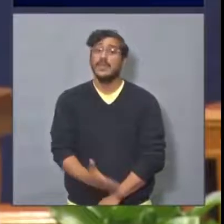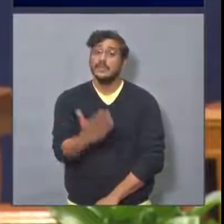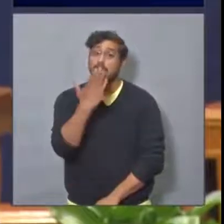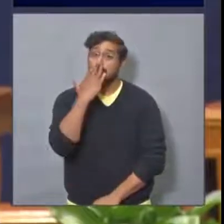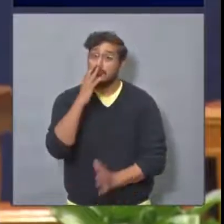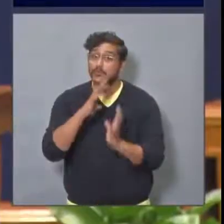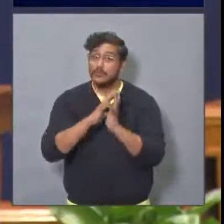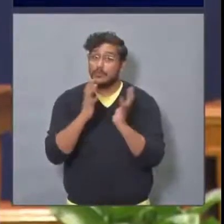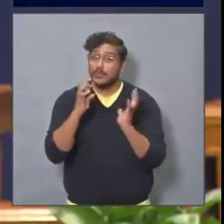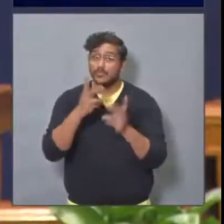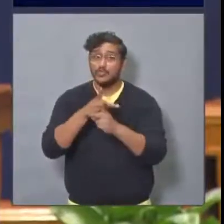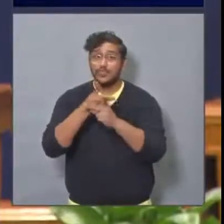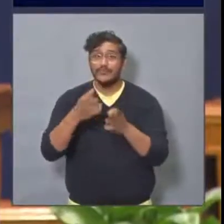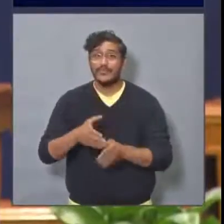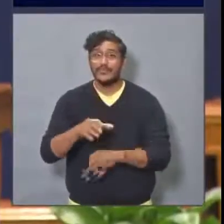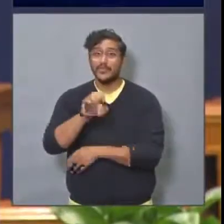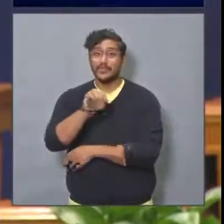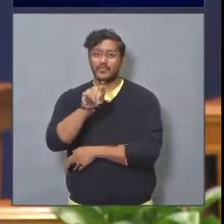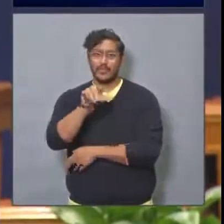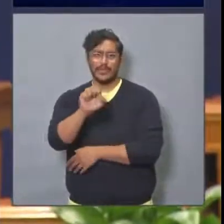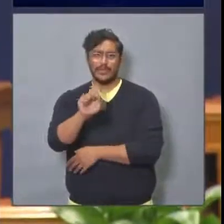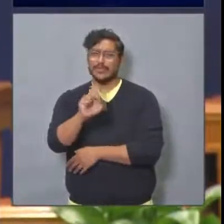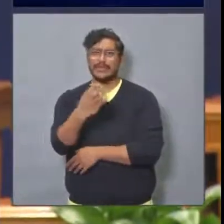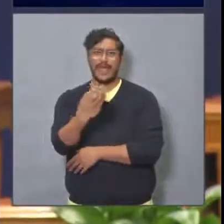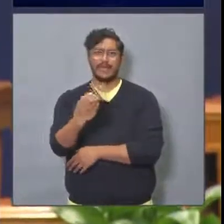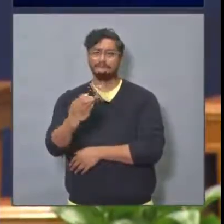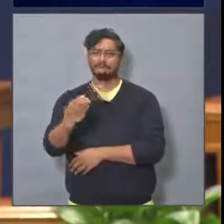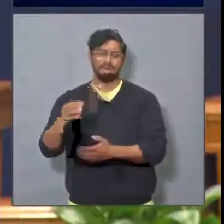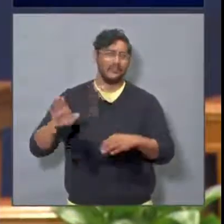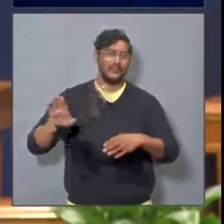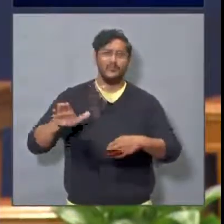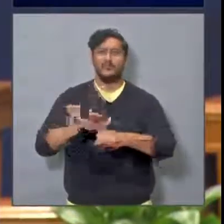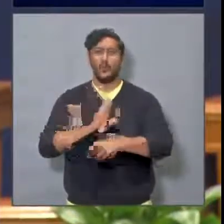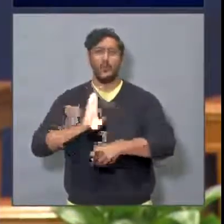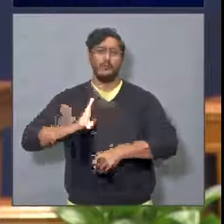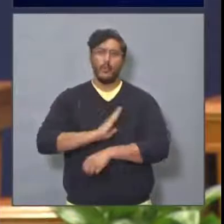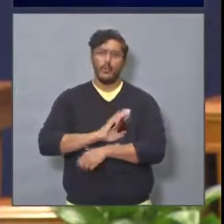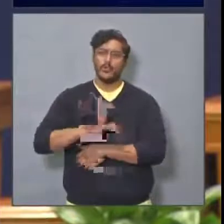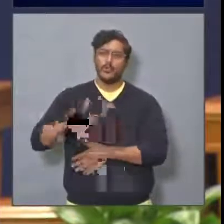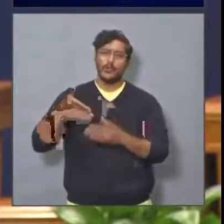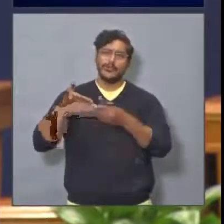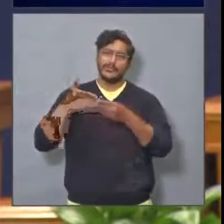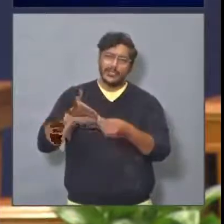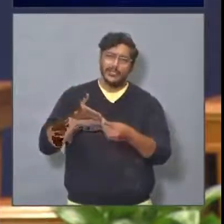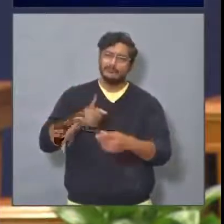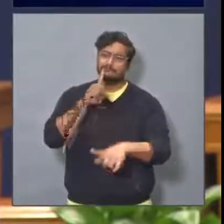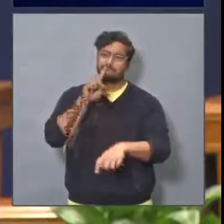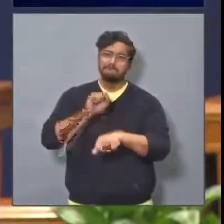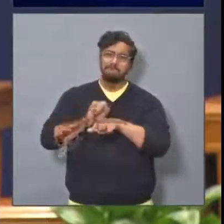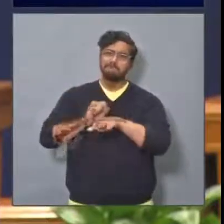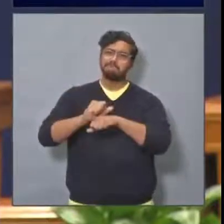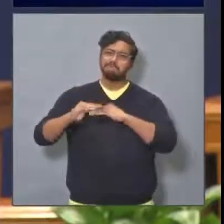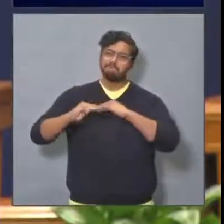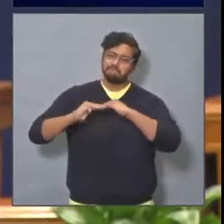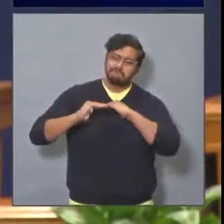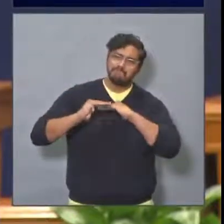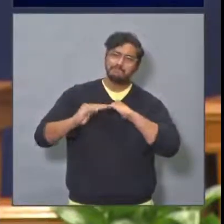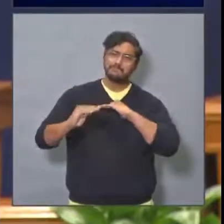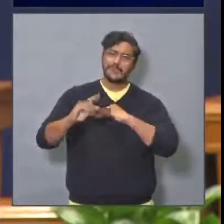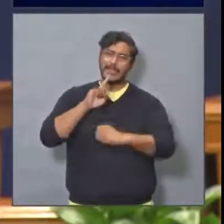Thank you so much, Supervisor Solis, and to the entire board for your leadership and unwavering commitment to our